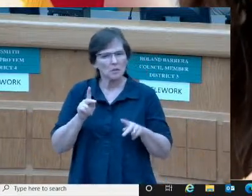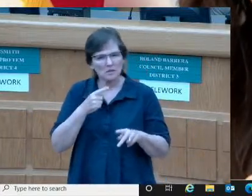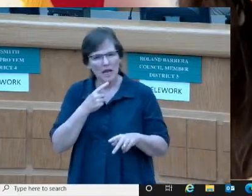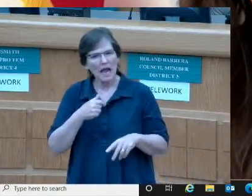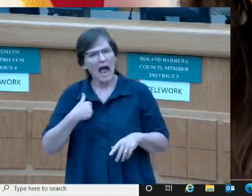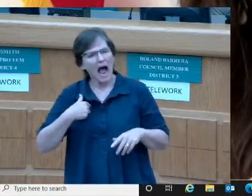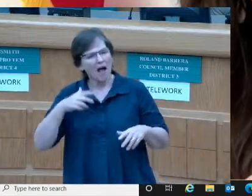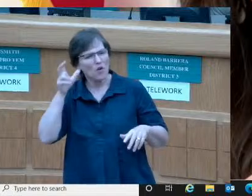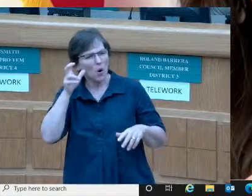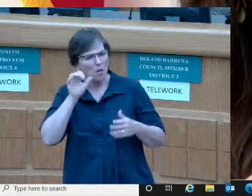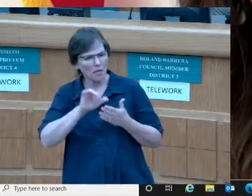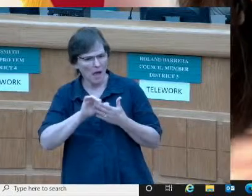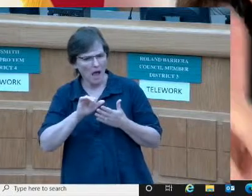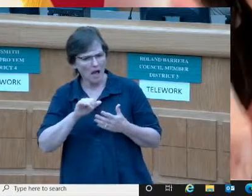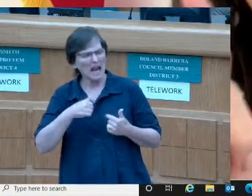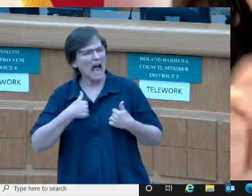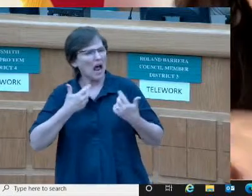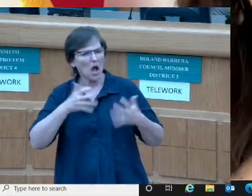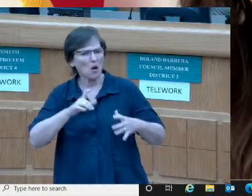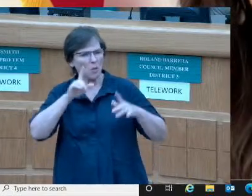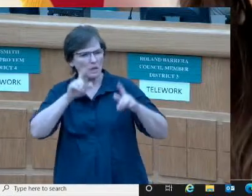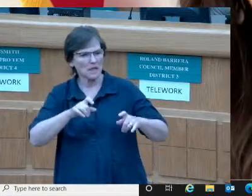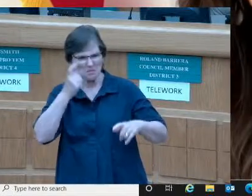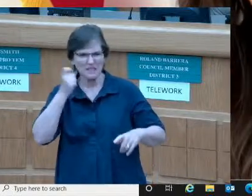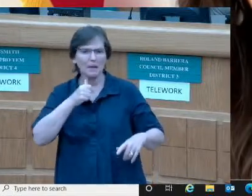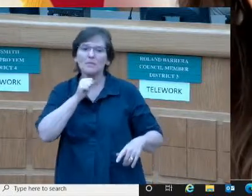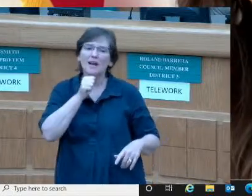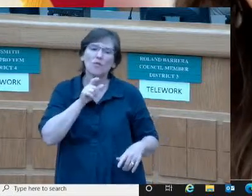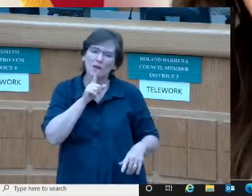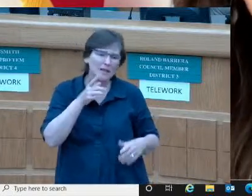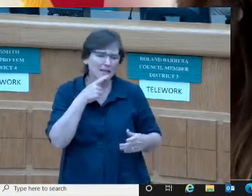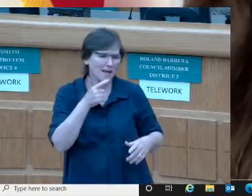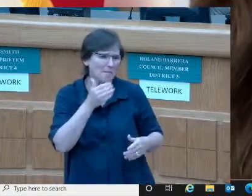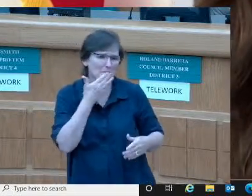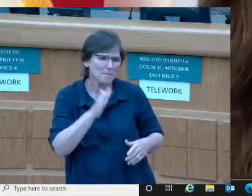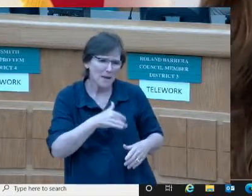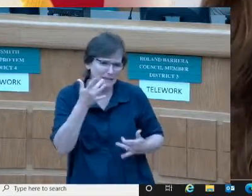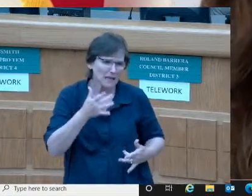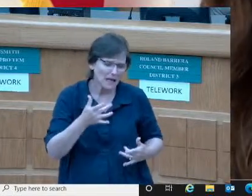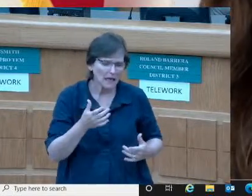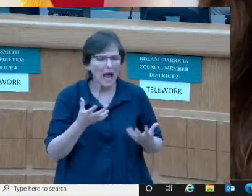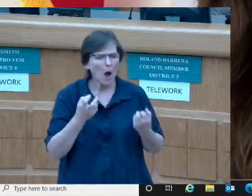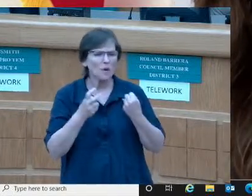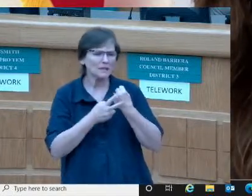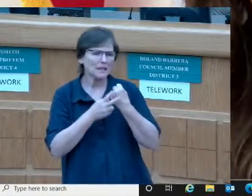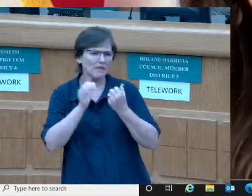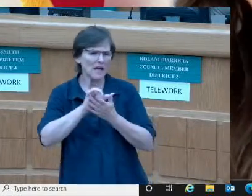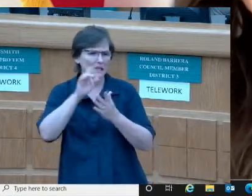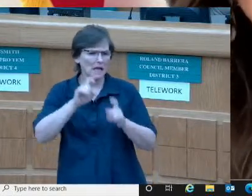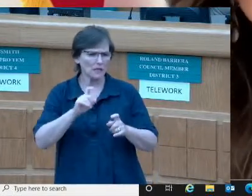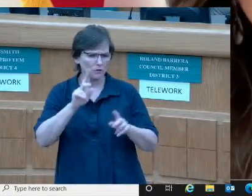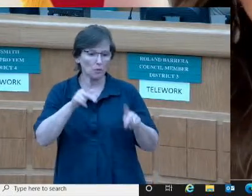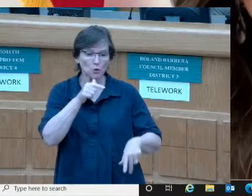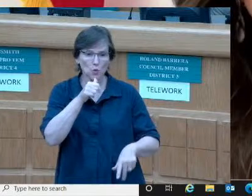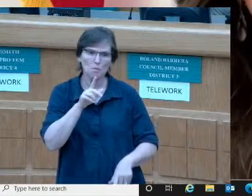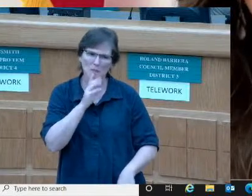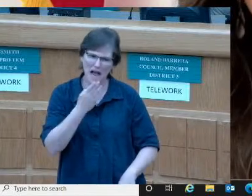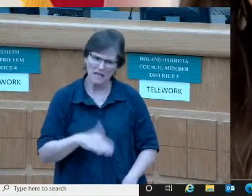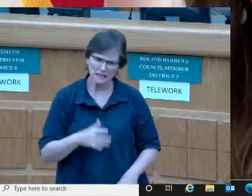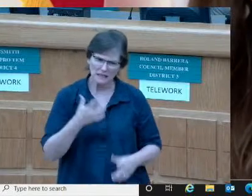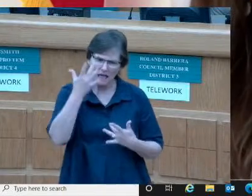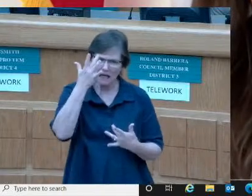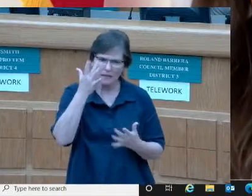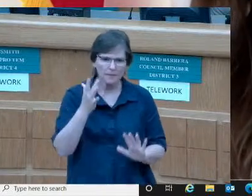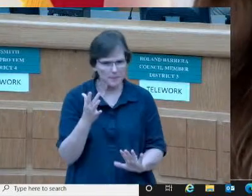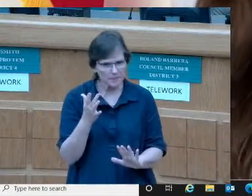really that bad, and I really want to save that test for somebody who's really sick and who really needs it. Well, this county judge wants to say